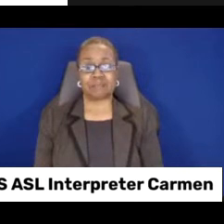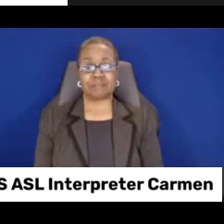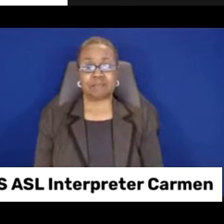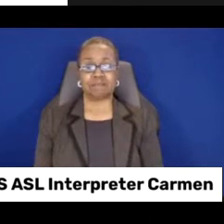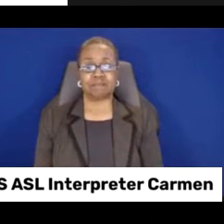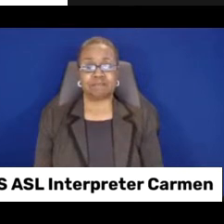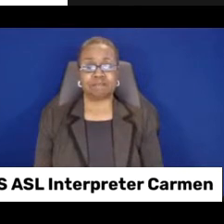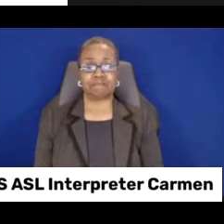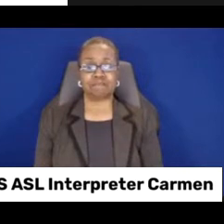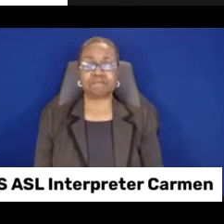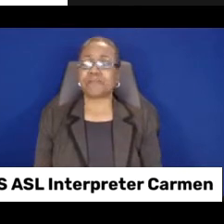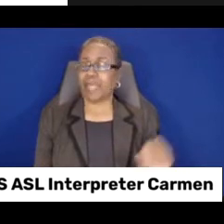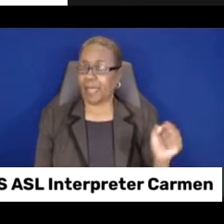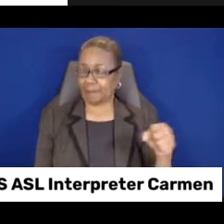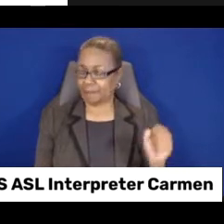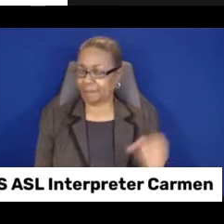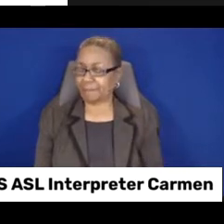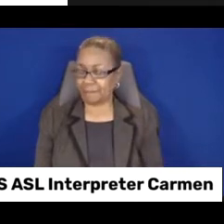Yeah.